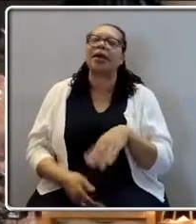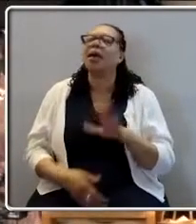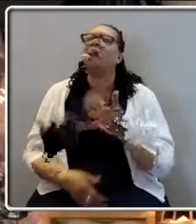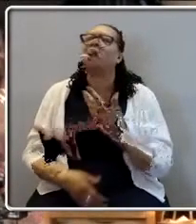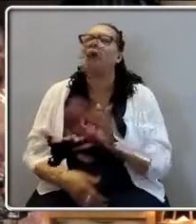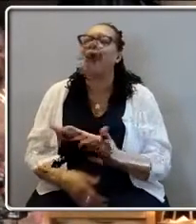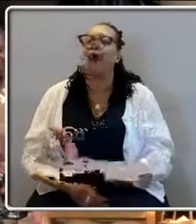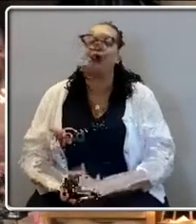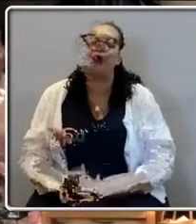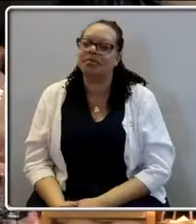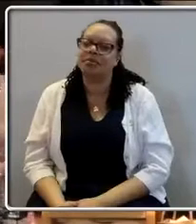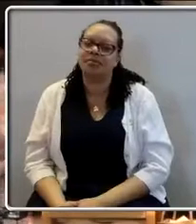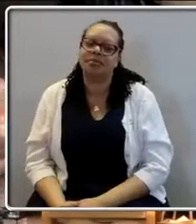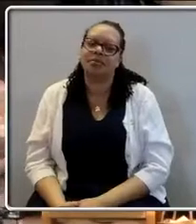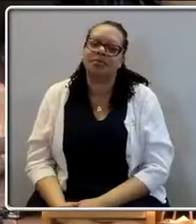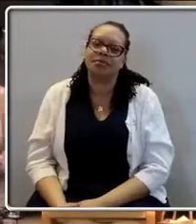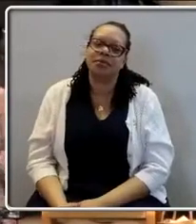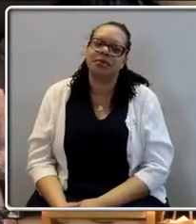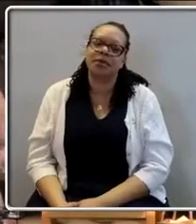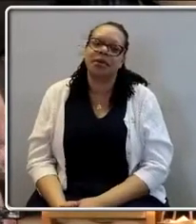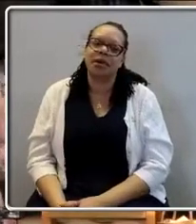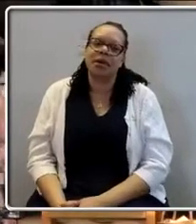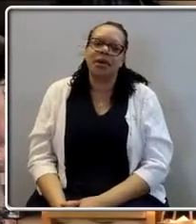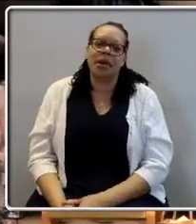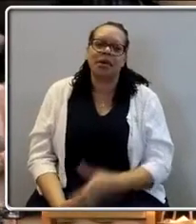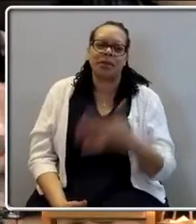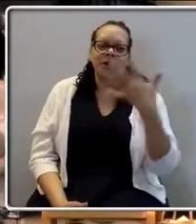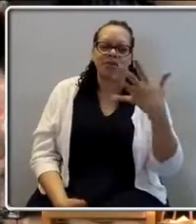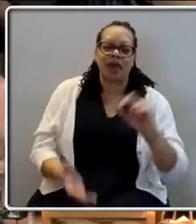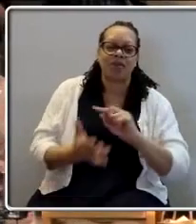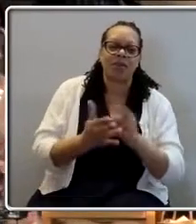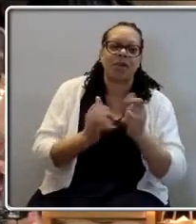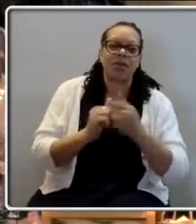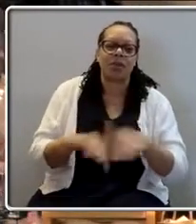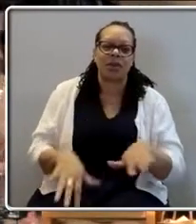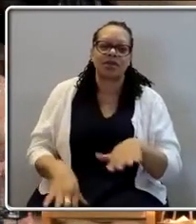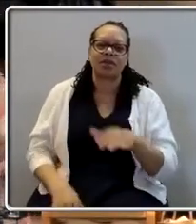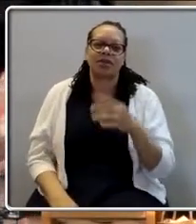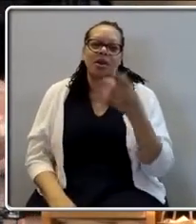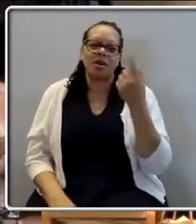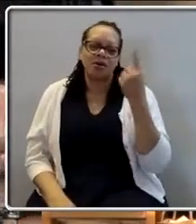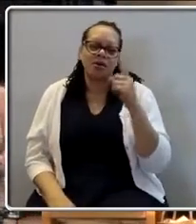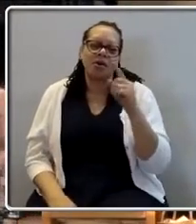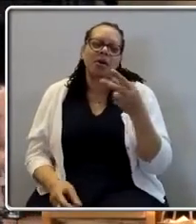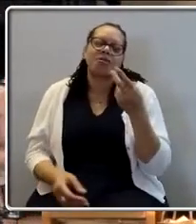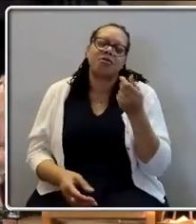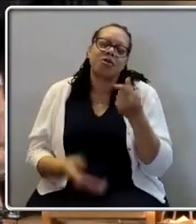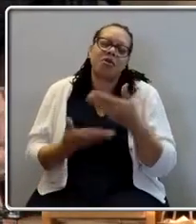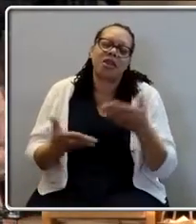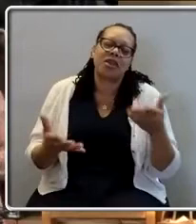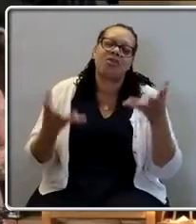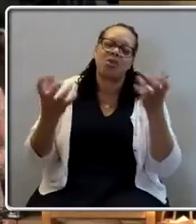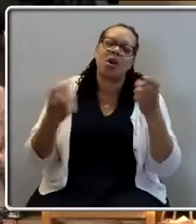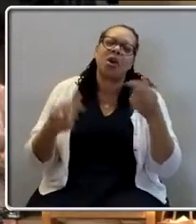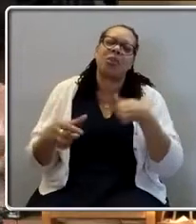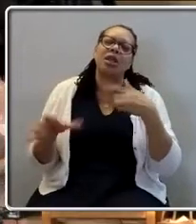Because we've got to get those little five-minute lessons in with Dr. Mackey for a couple of runs that he wants to try to do, but we'll see what we can